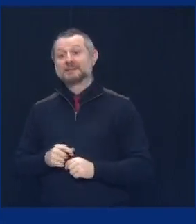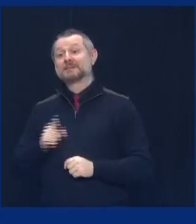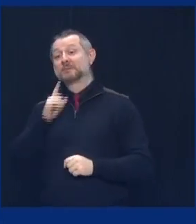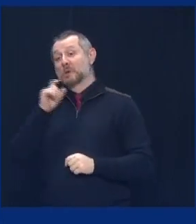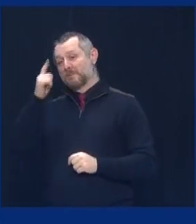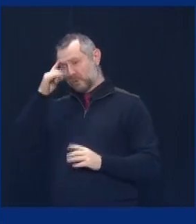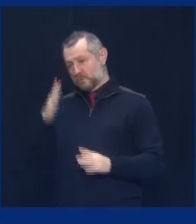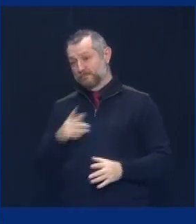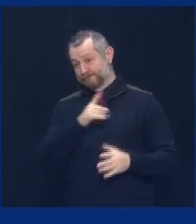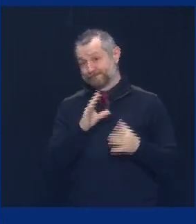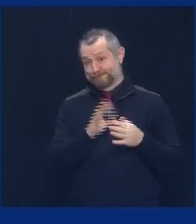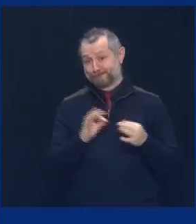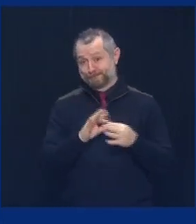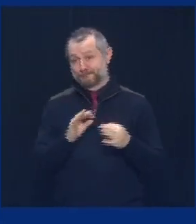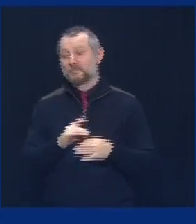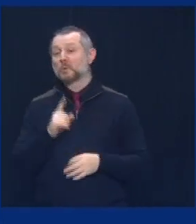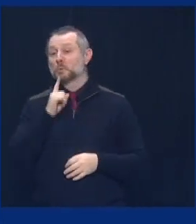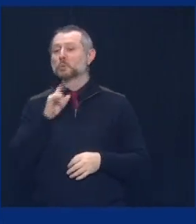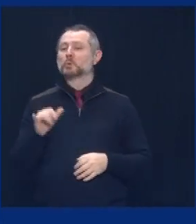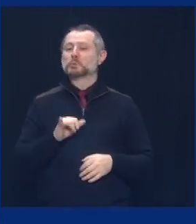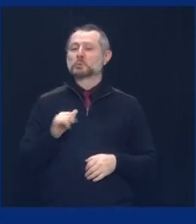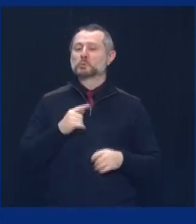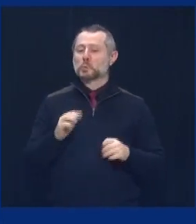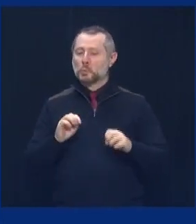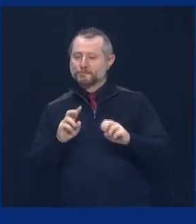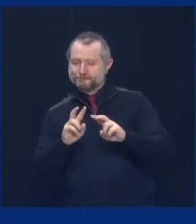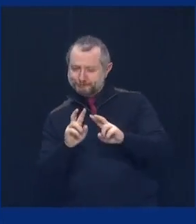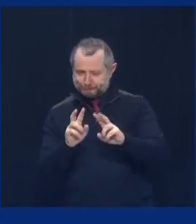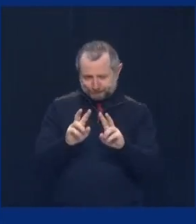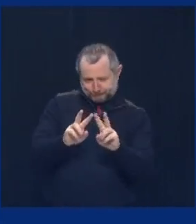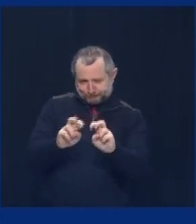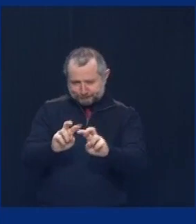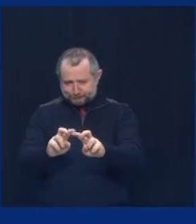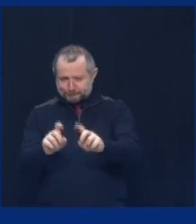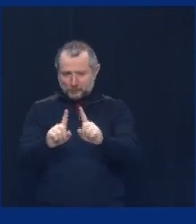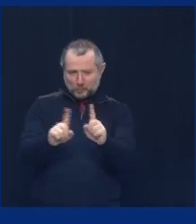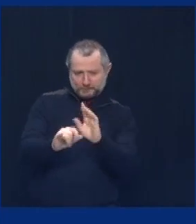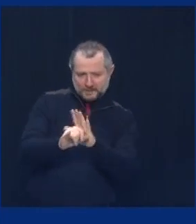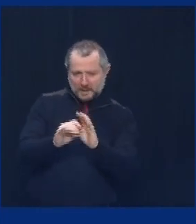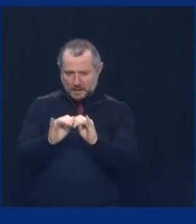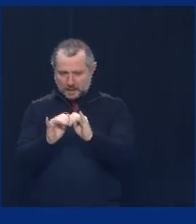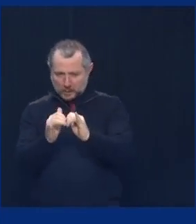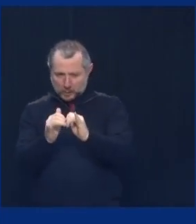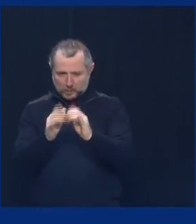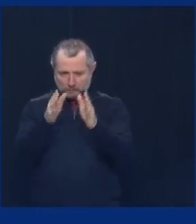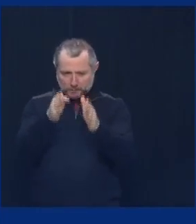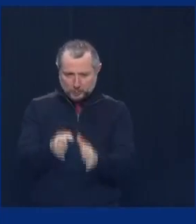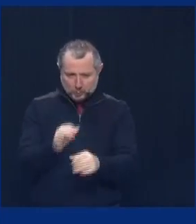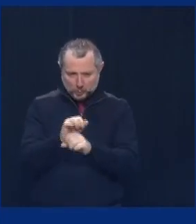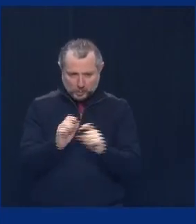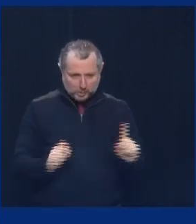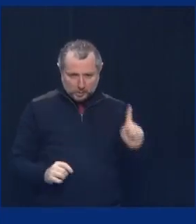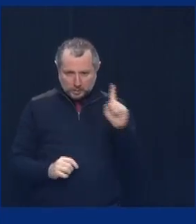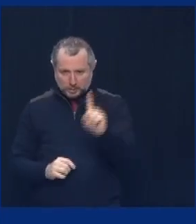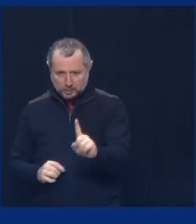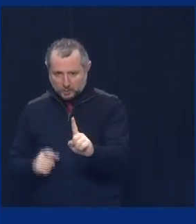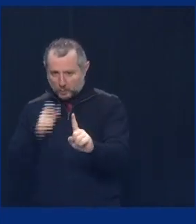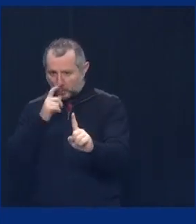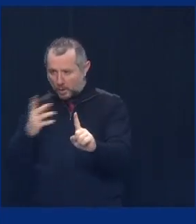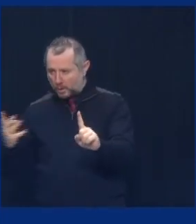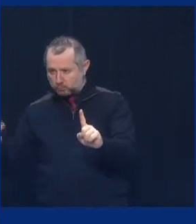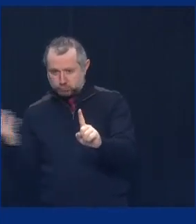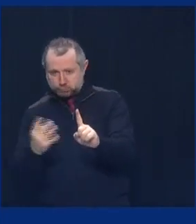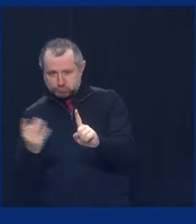there's also extrapolations that are done as to this is where the person works, then they do the contact